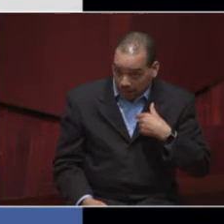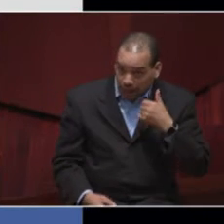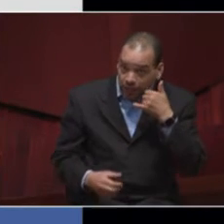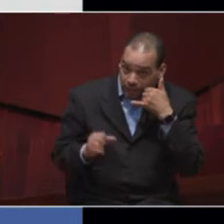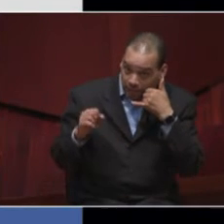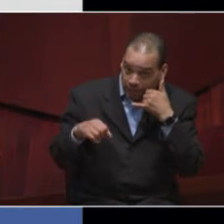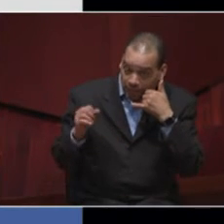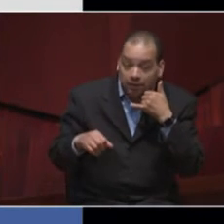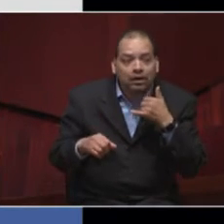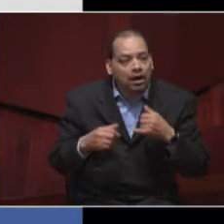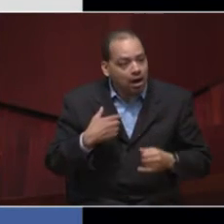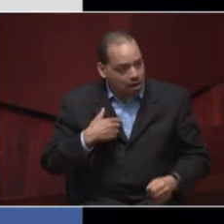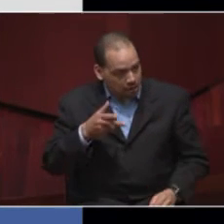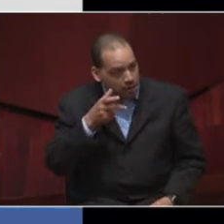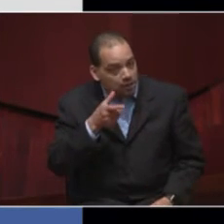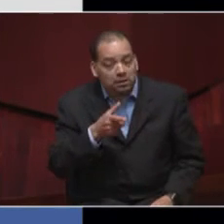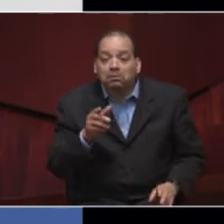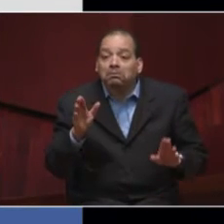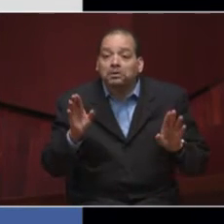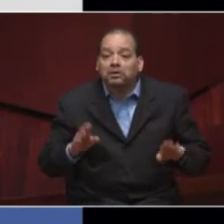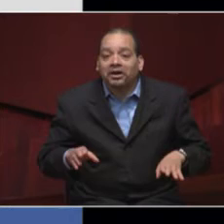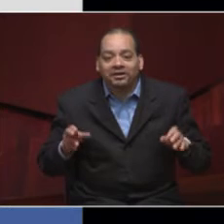everybody else here okay? Great.